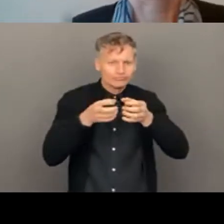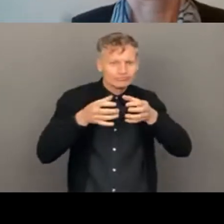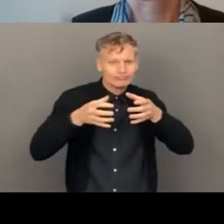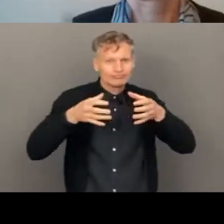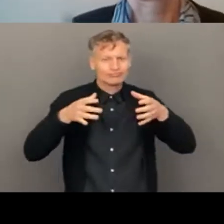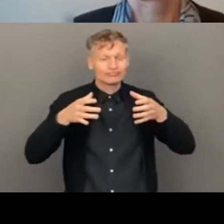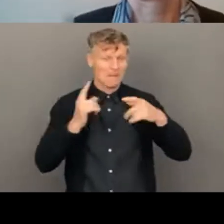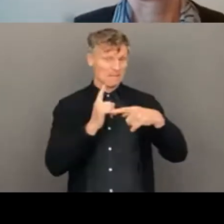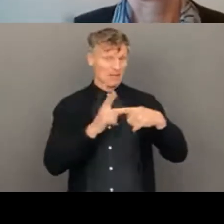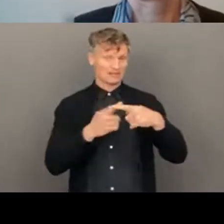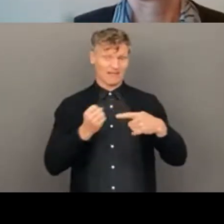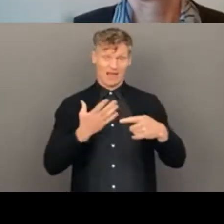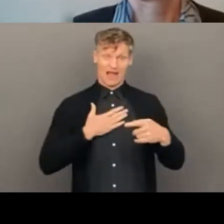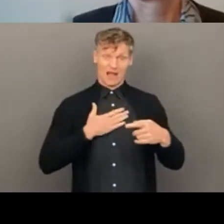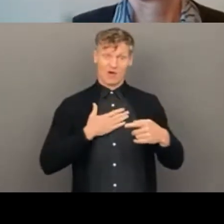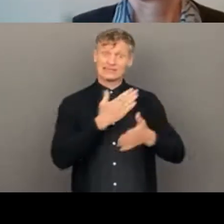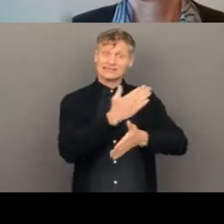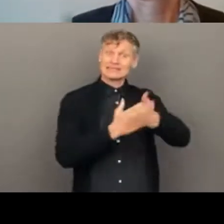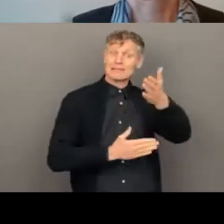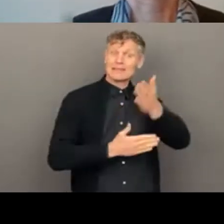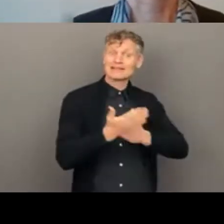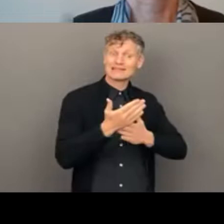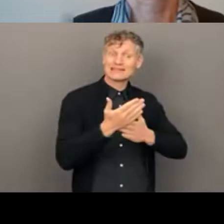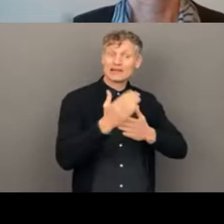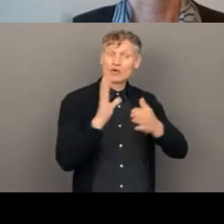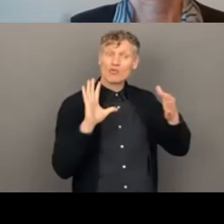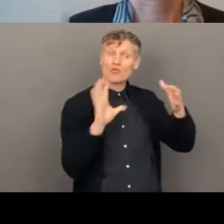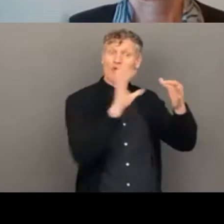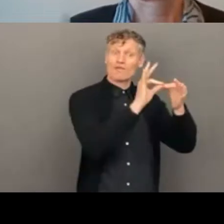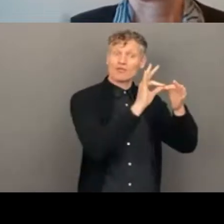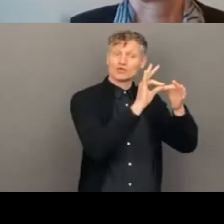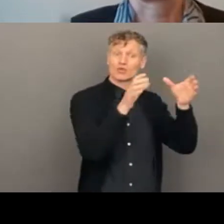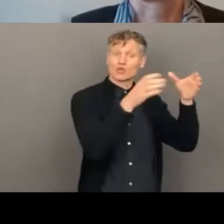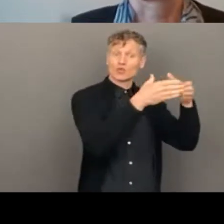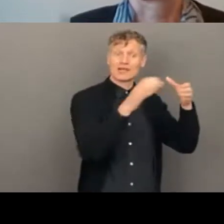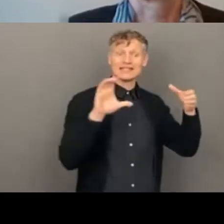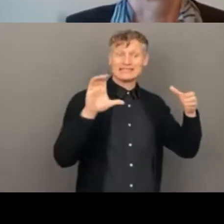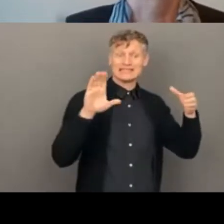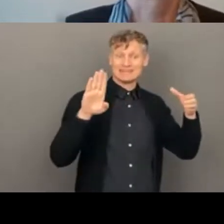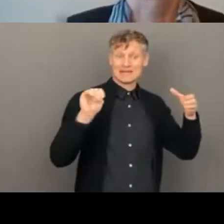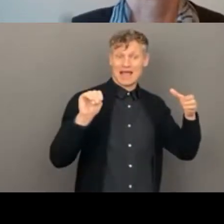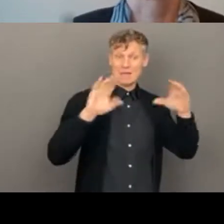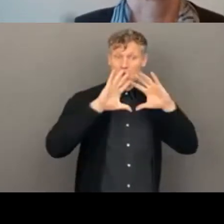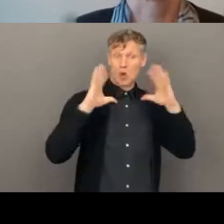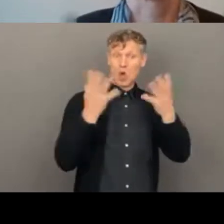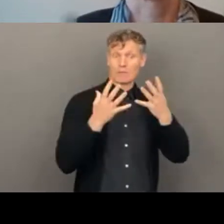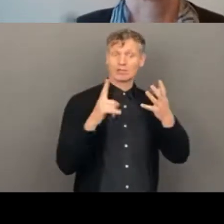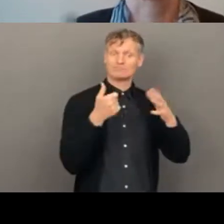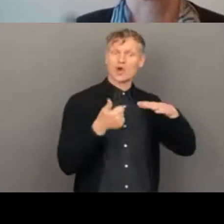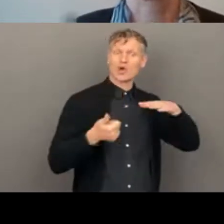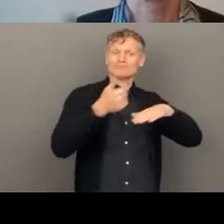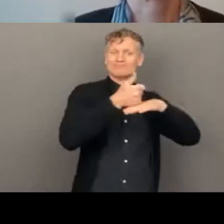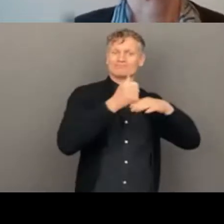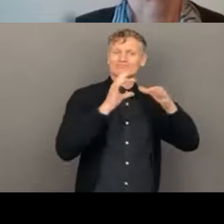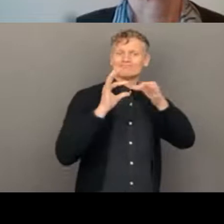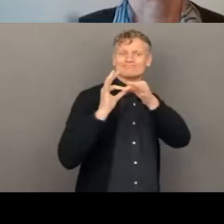Disability Reference Group that CBM Global is a co-chair of at the moment. So wanting to really build on